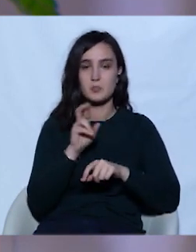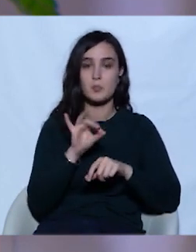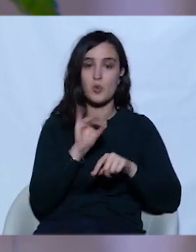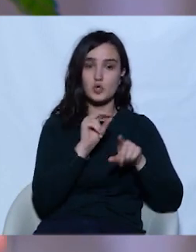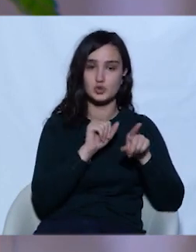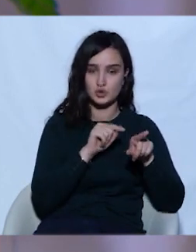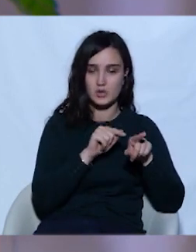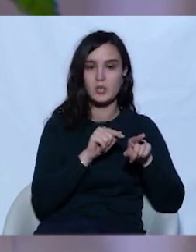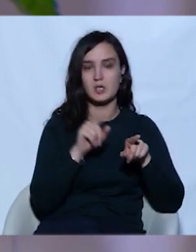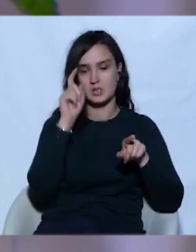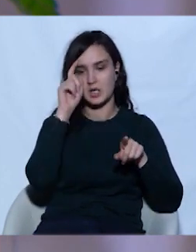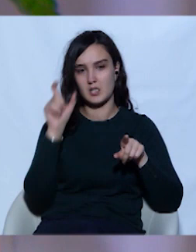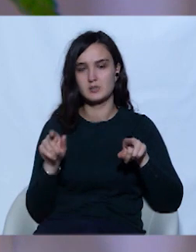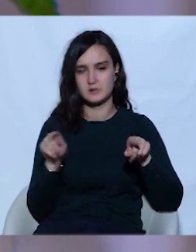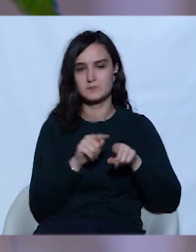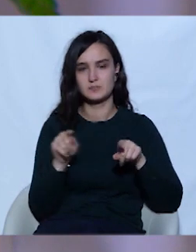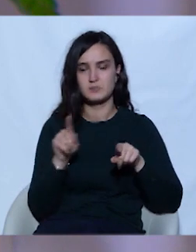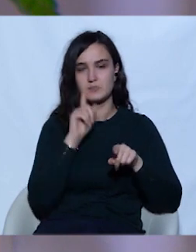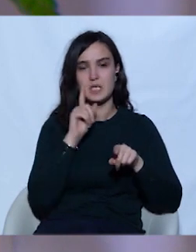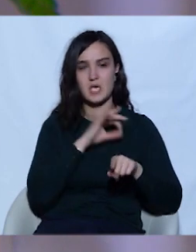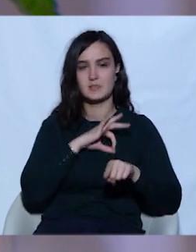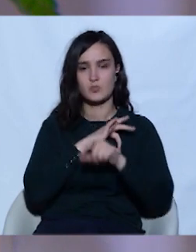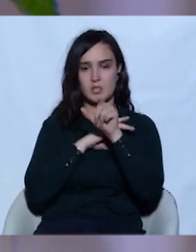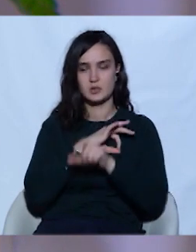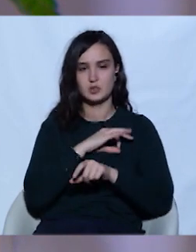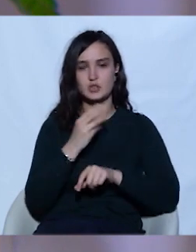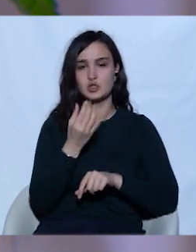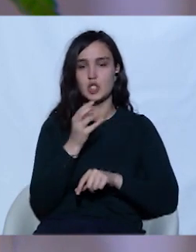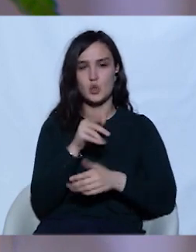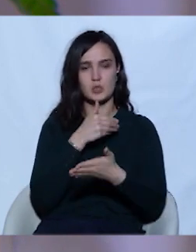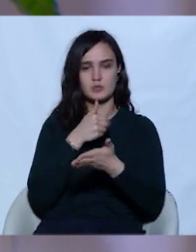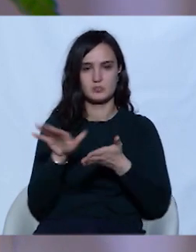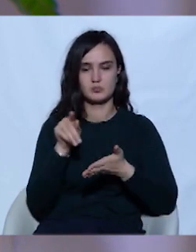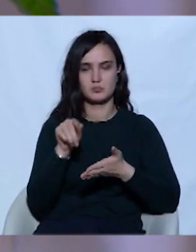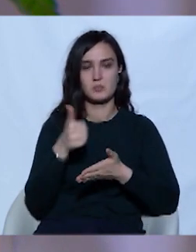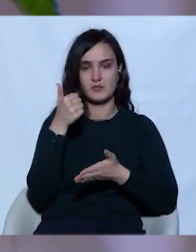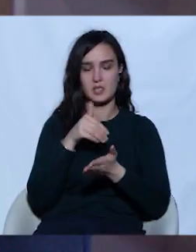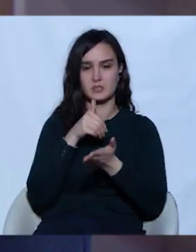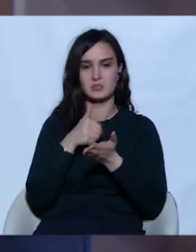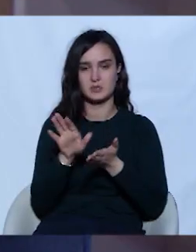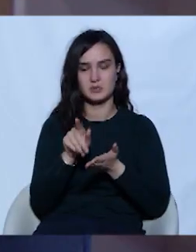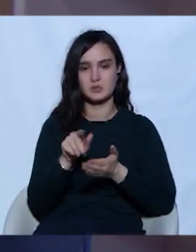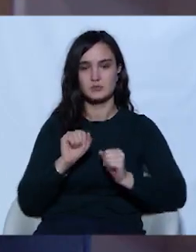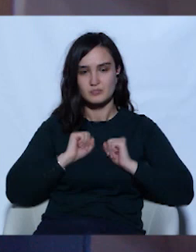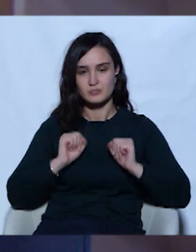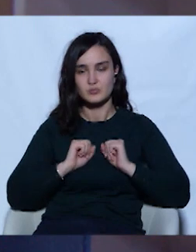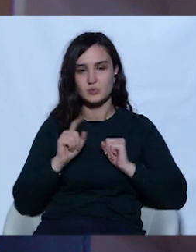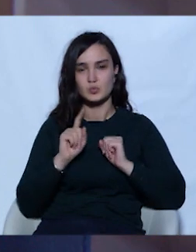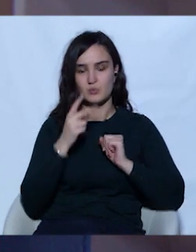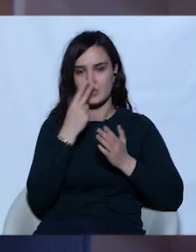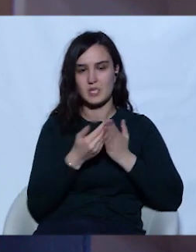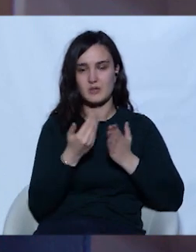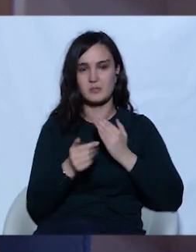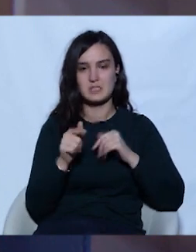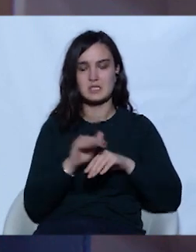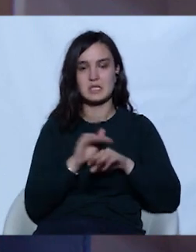just misunderstands the situations, which leads to bad results. Now let's talk about someone